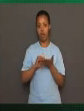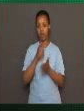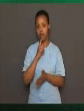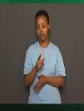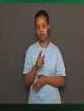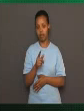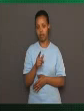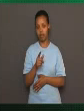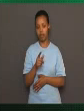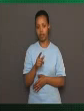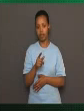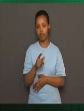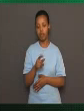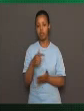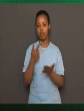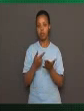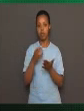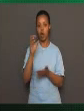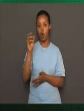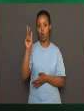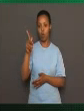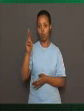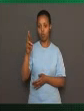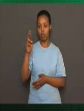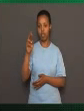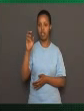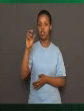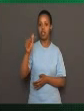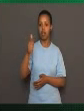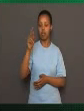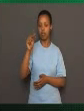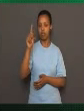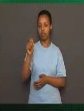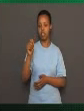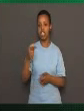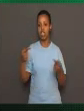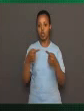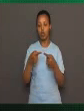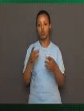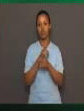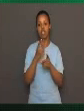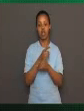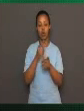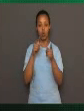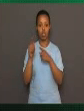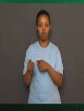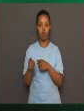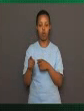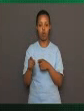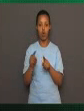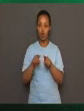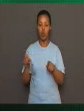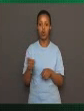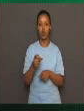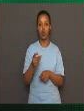Through operant conditioning, an association is made between a specific behavior